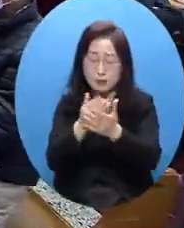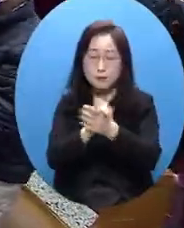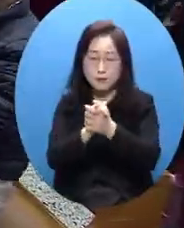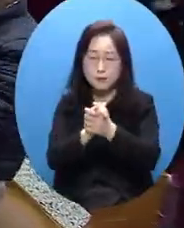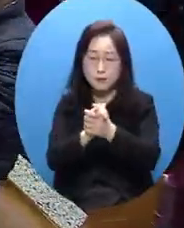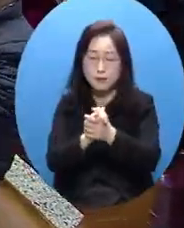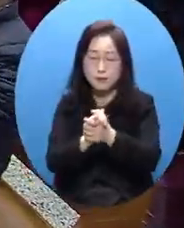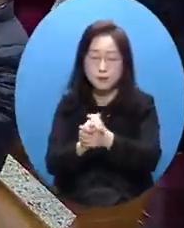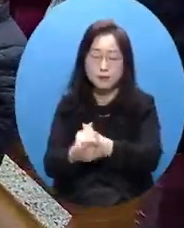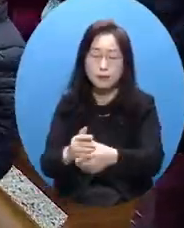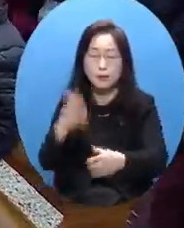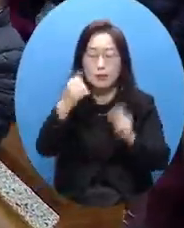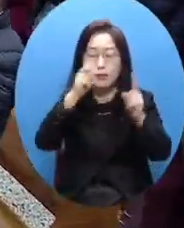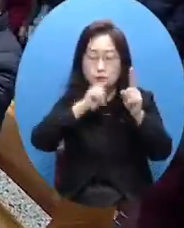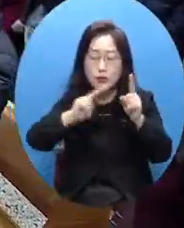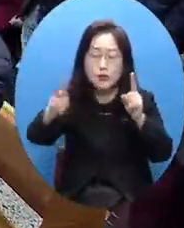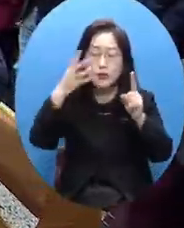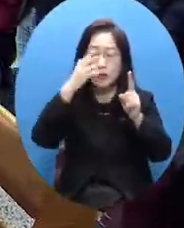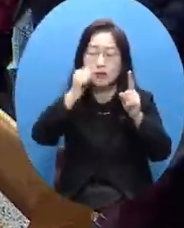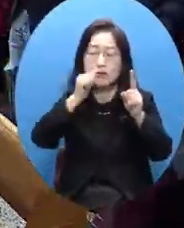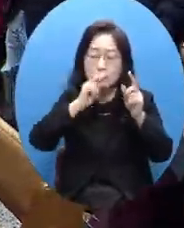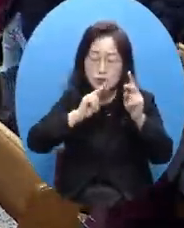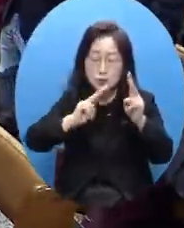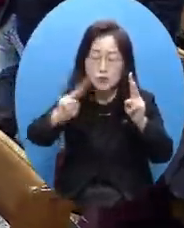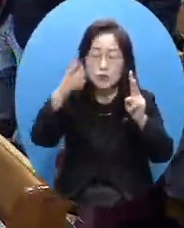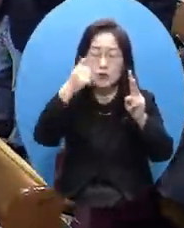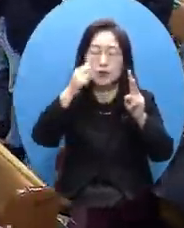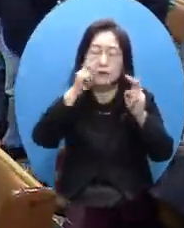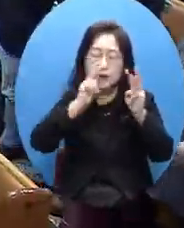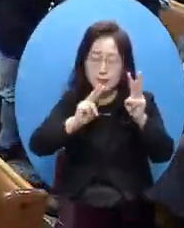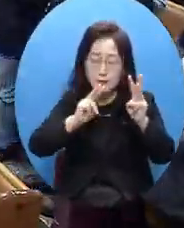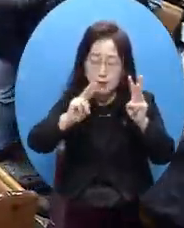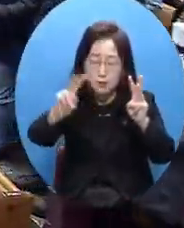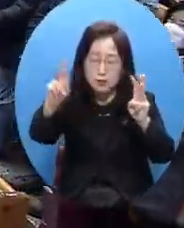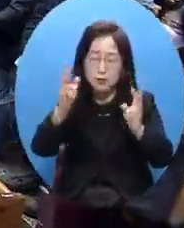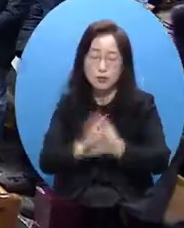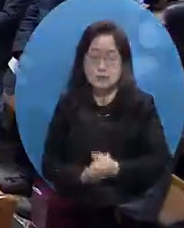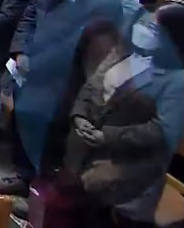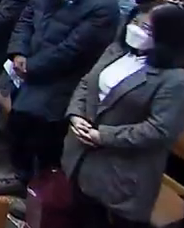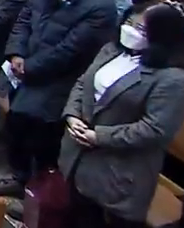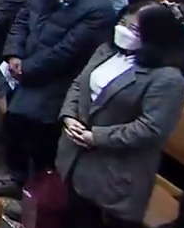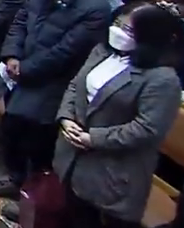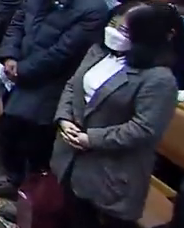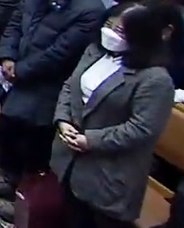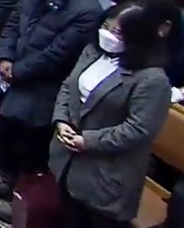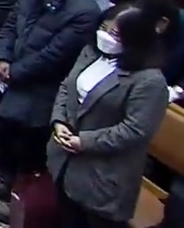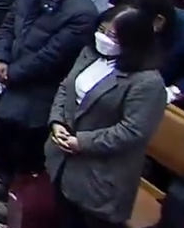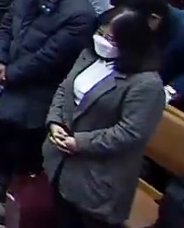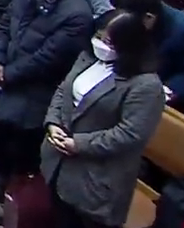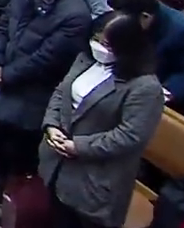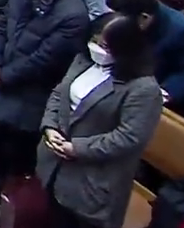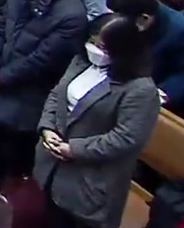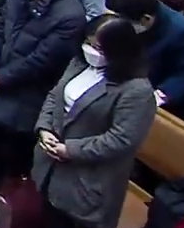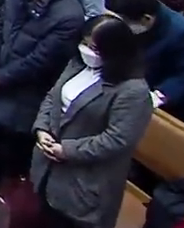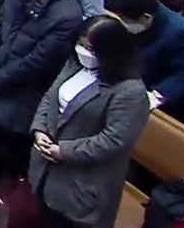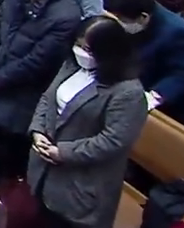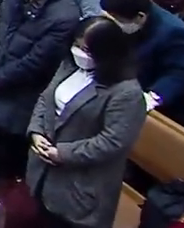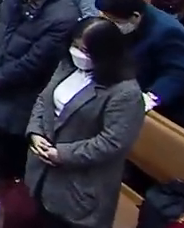give us a dream today let us all pray Lord Lord Lord foreign